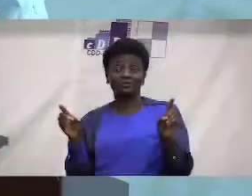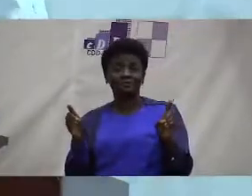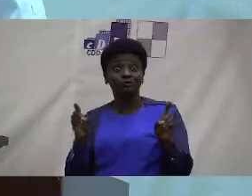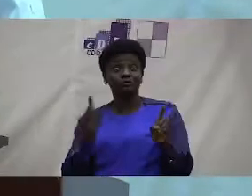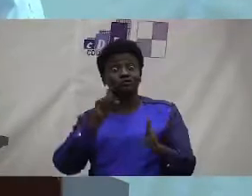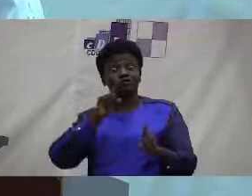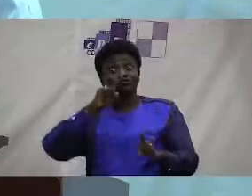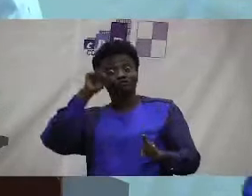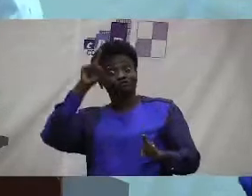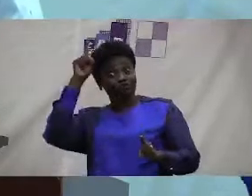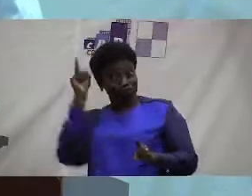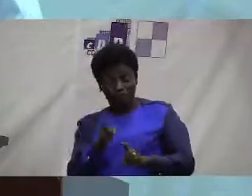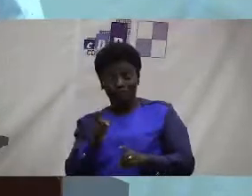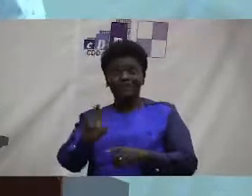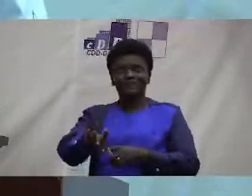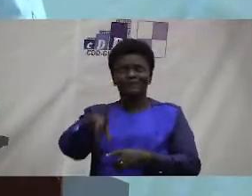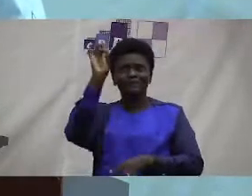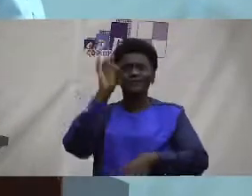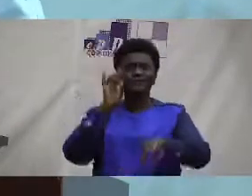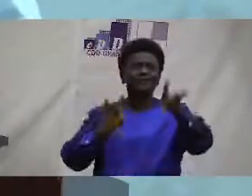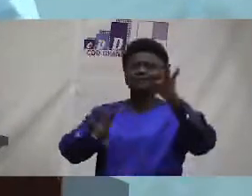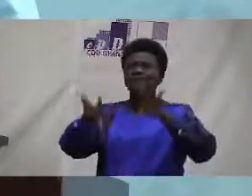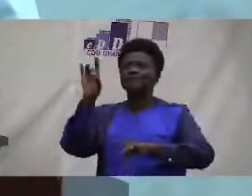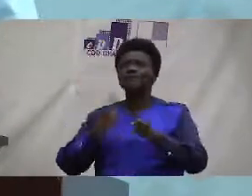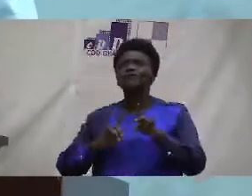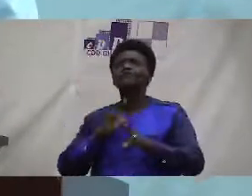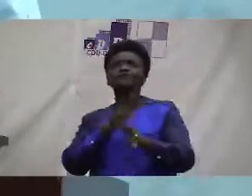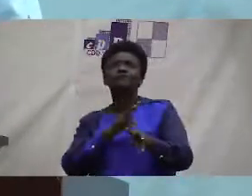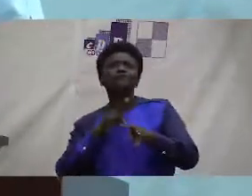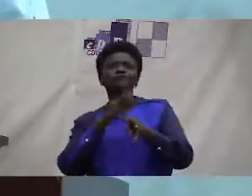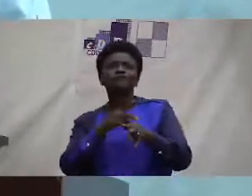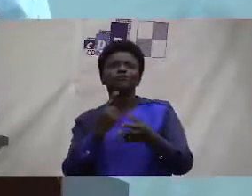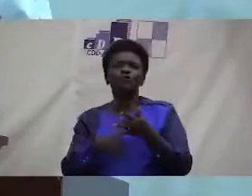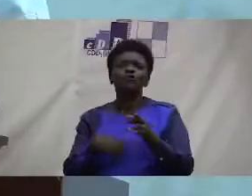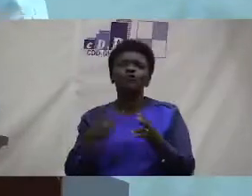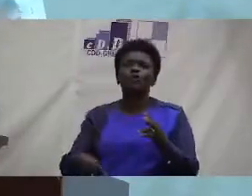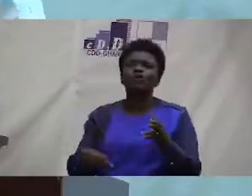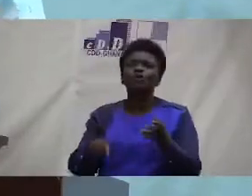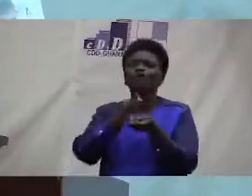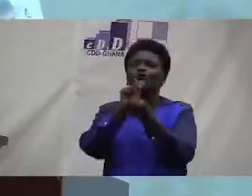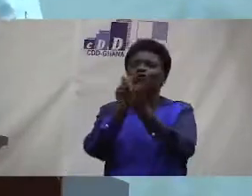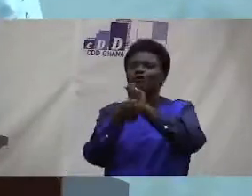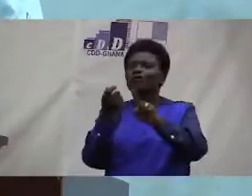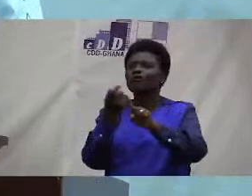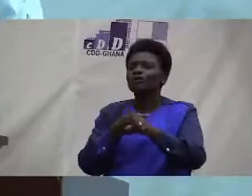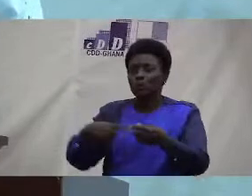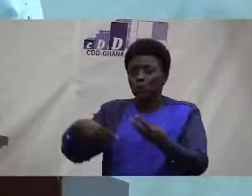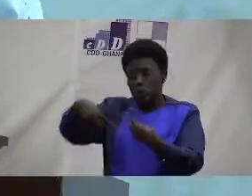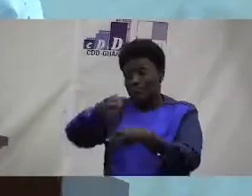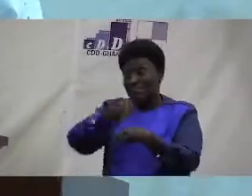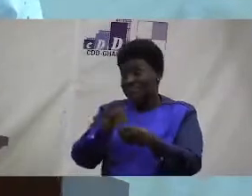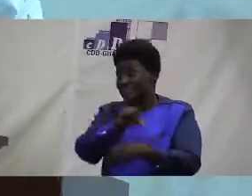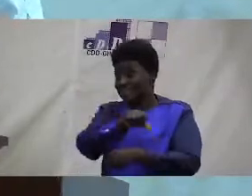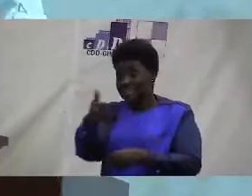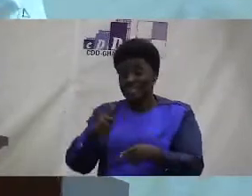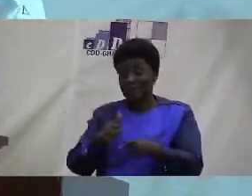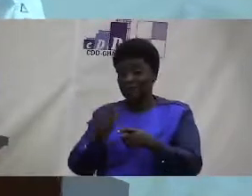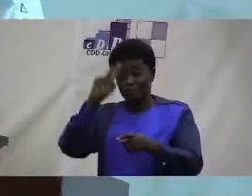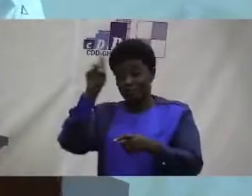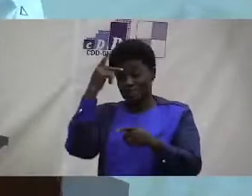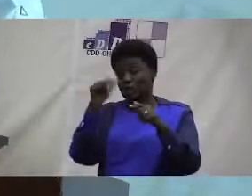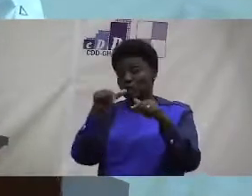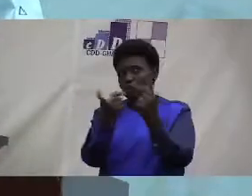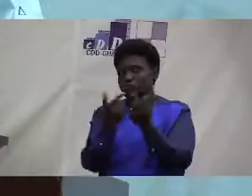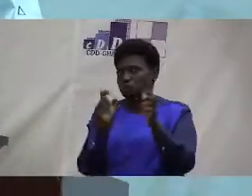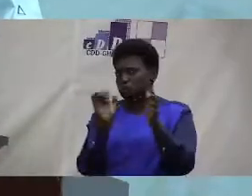rarely find voices of reform from within any of these political parties. And that is